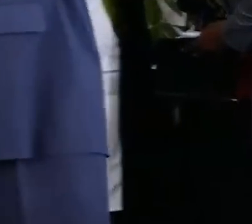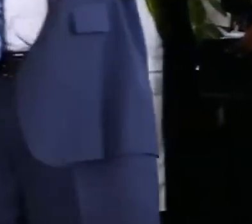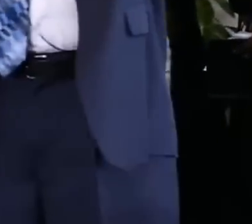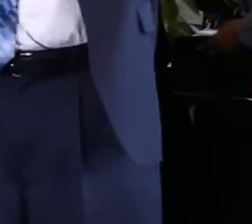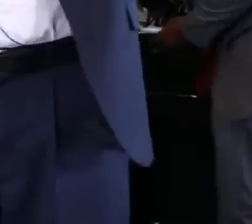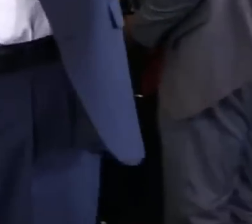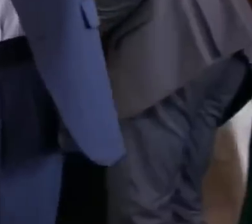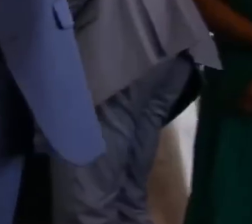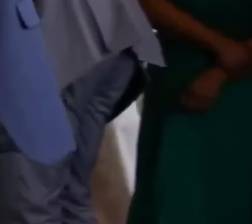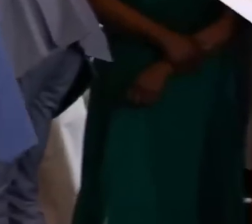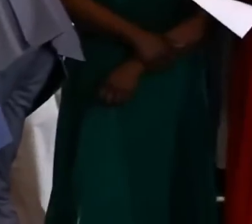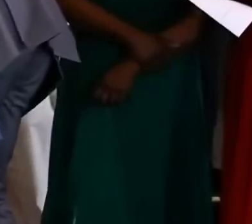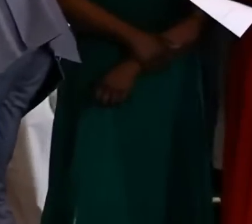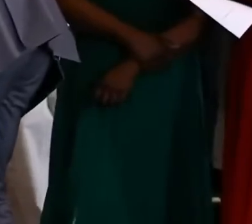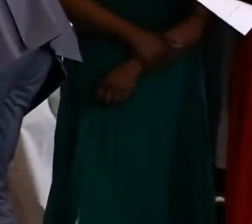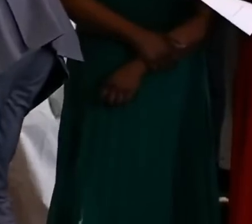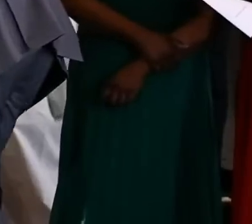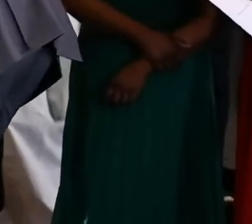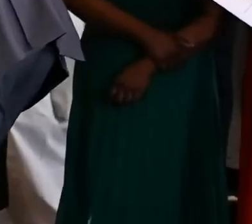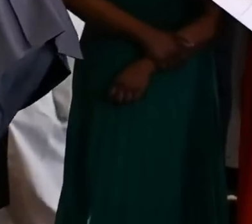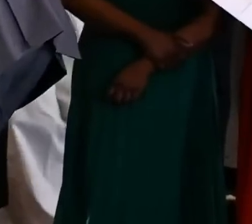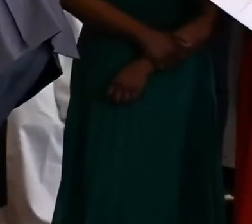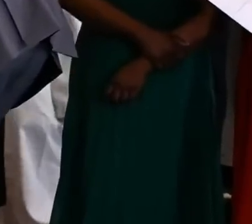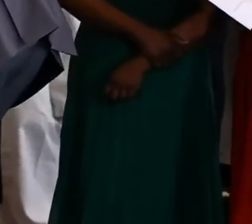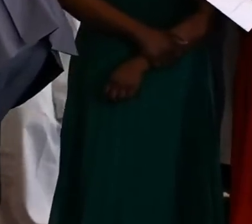you. Yeah, the